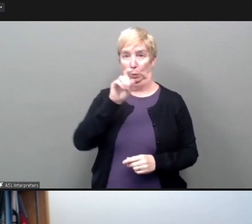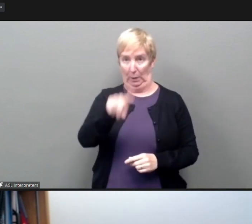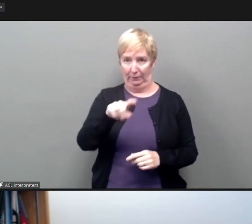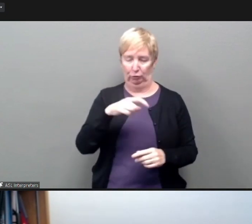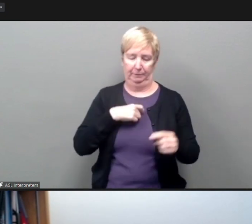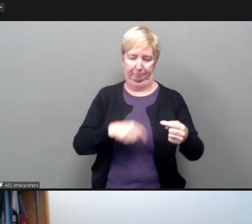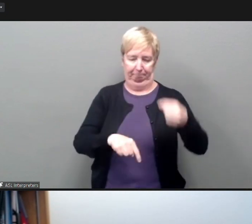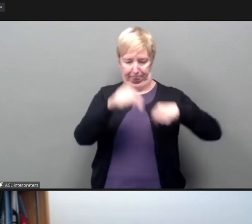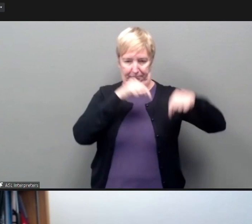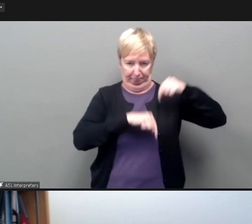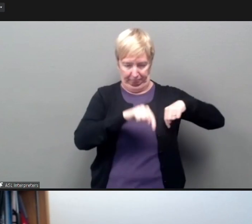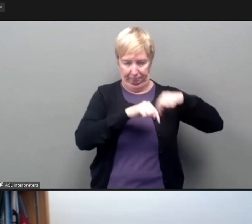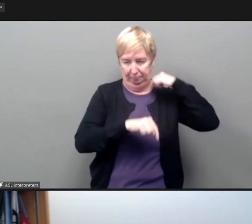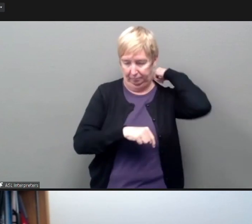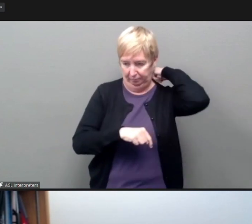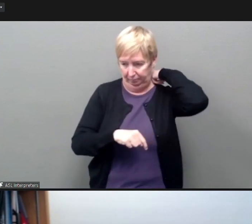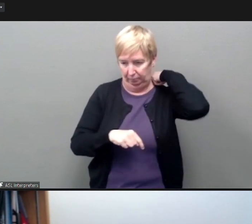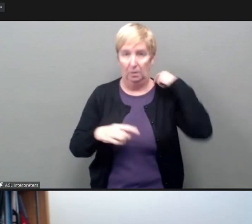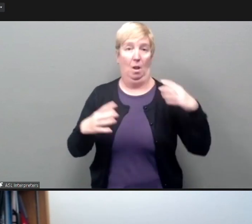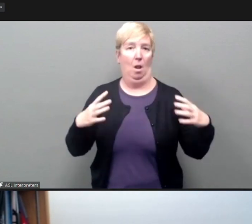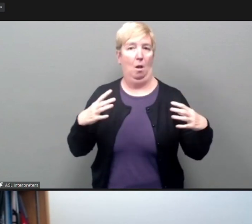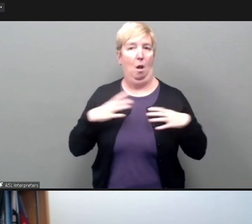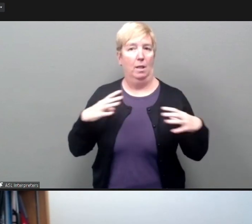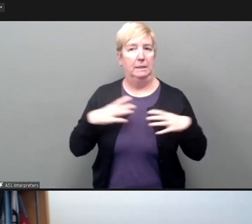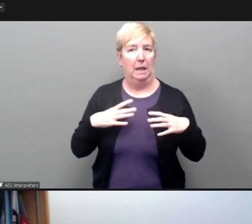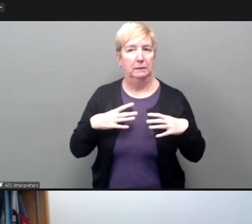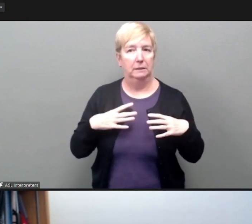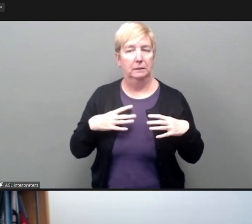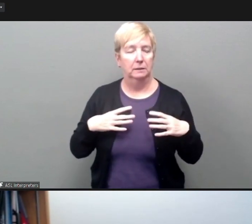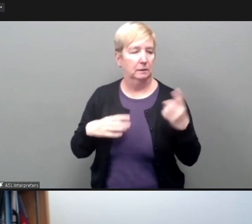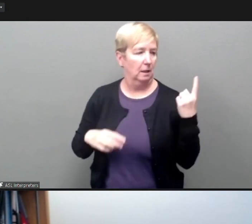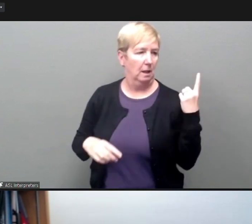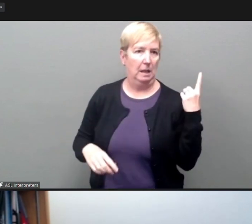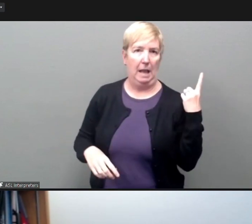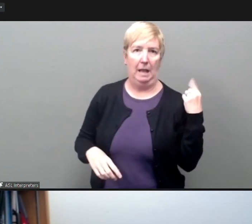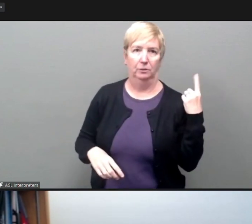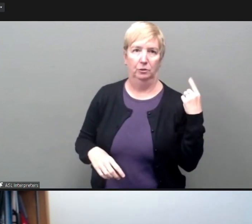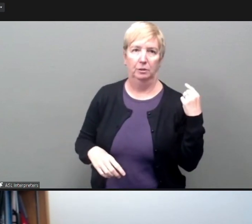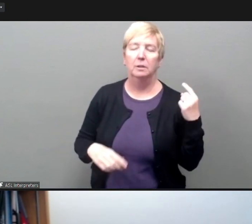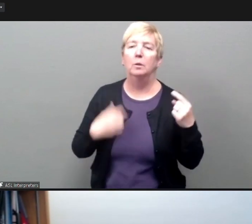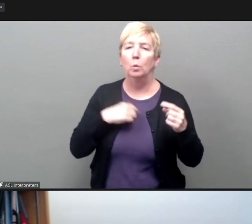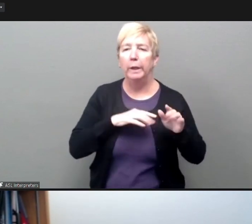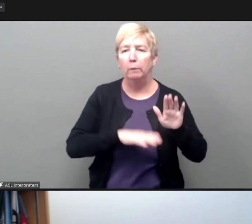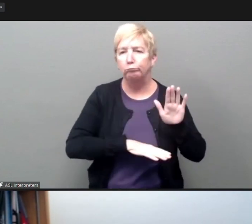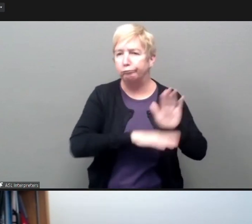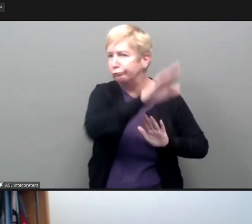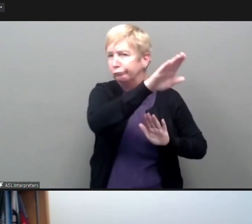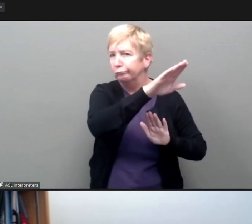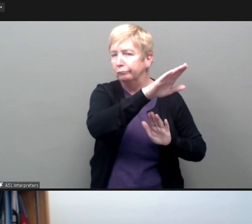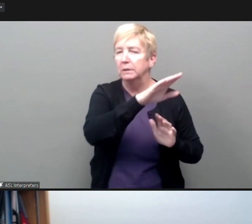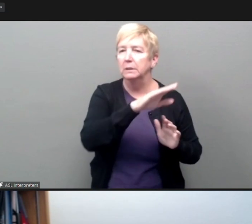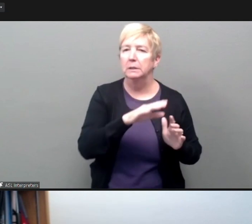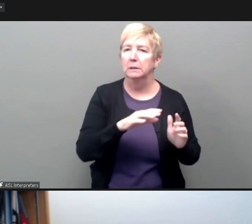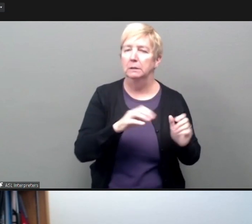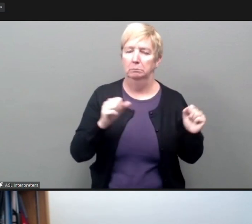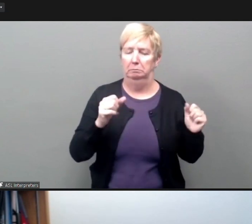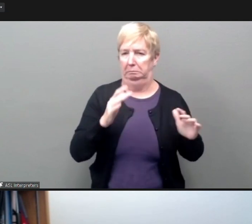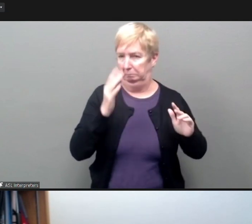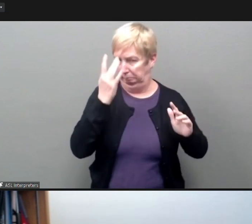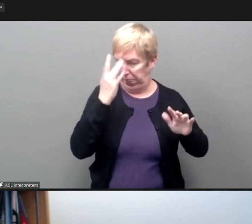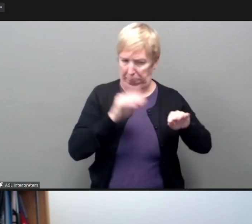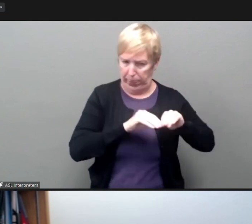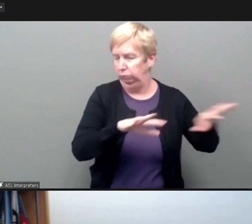in recap, holidays were very different last year. There was a surge in cases. Coming back to this year, should